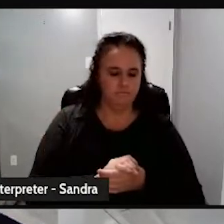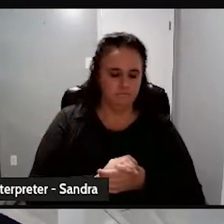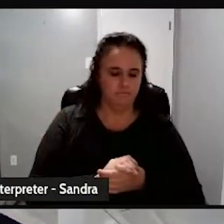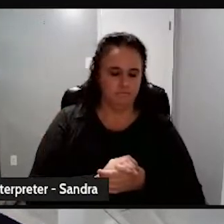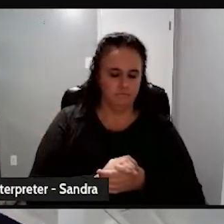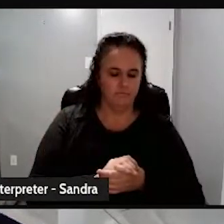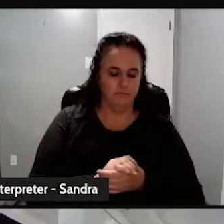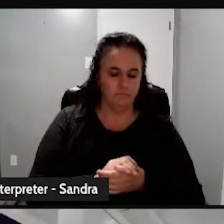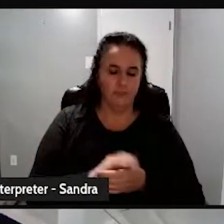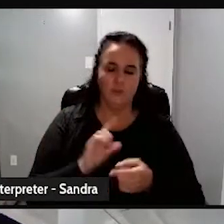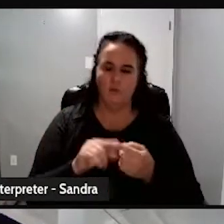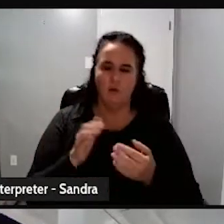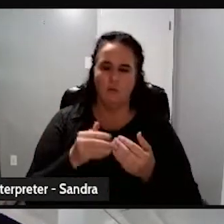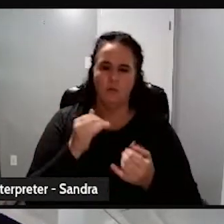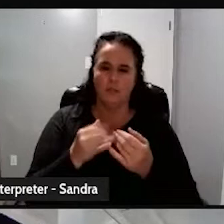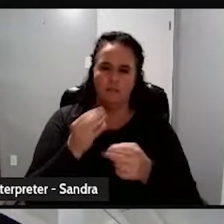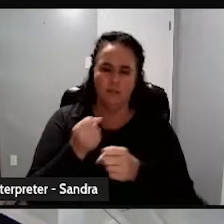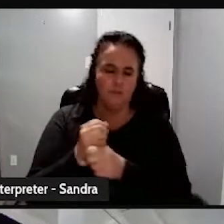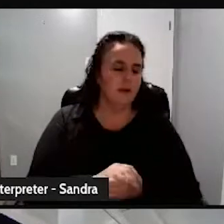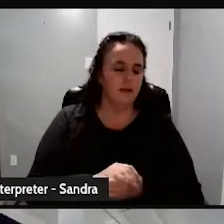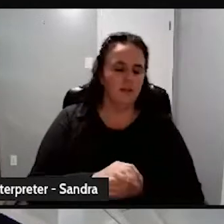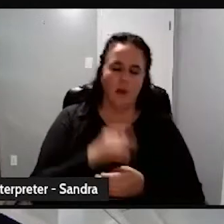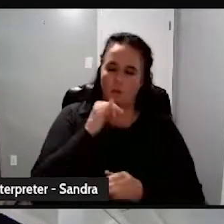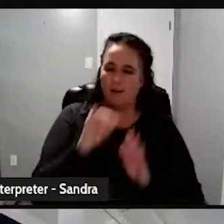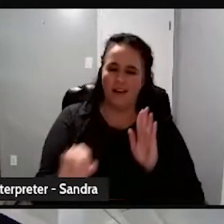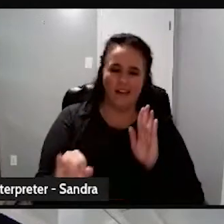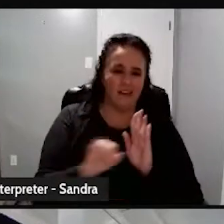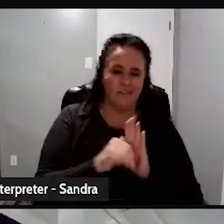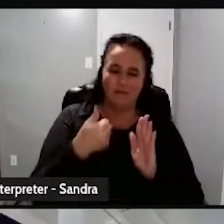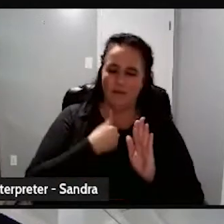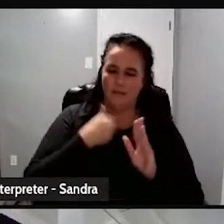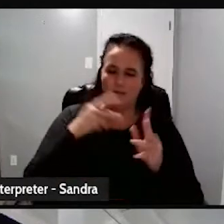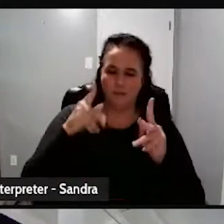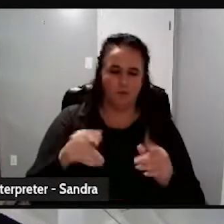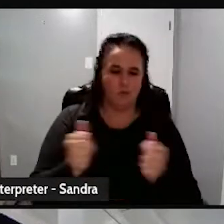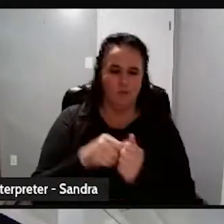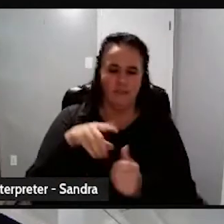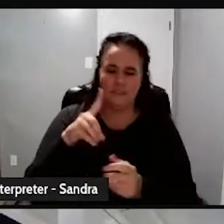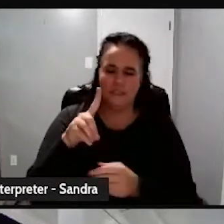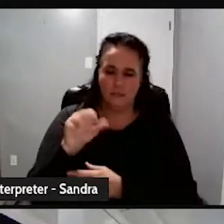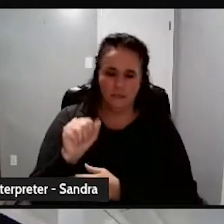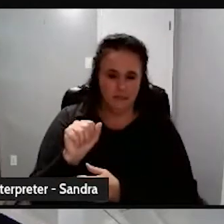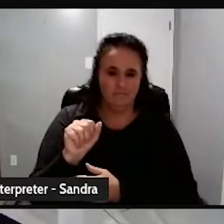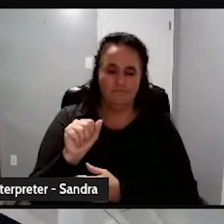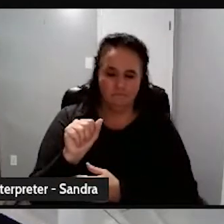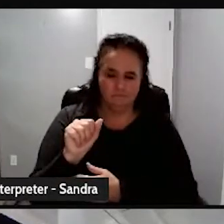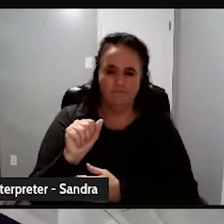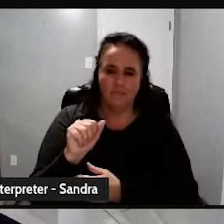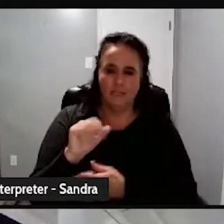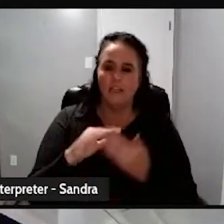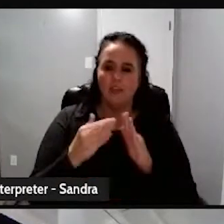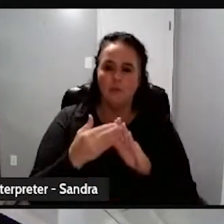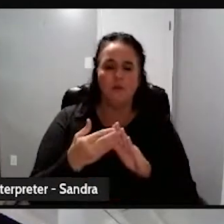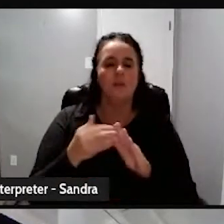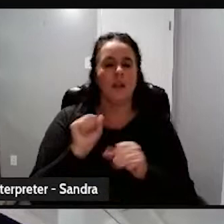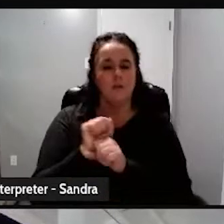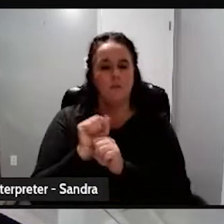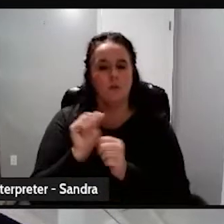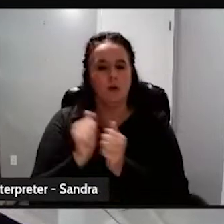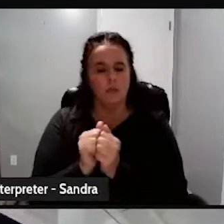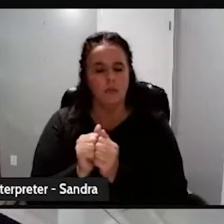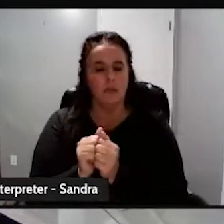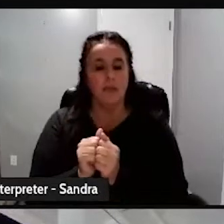not identify myself as a person with a disability in the community which I am working with. And with that, I mean the